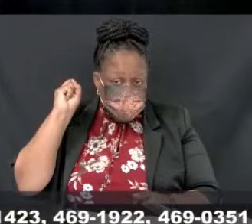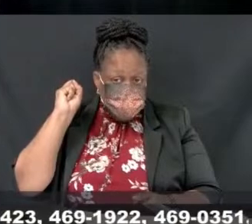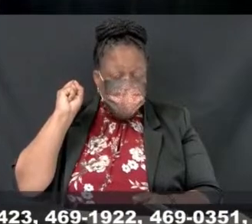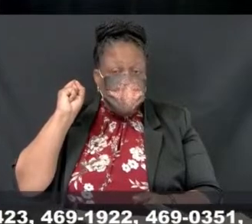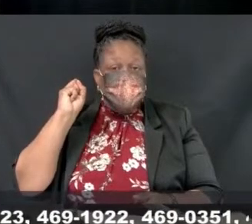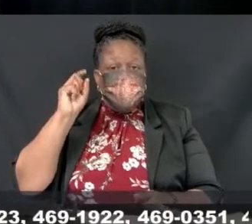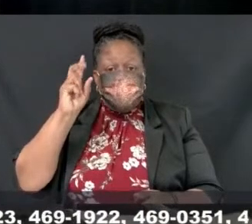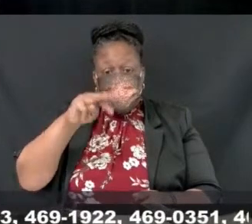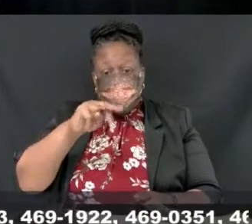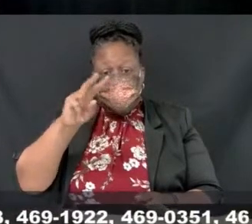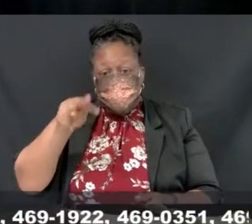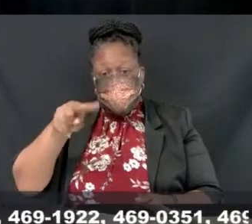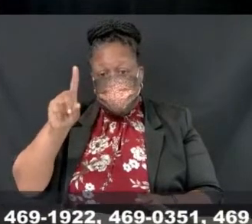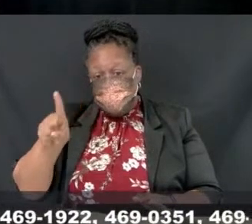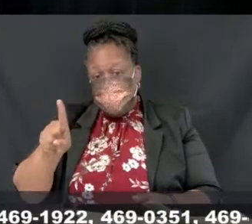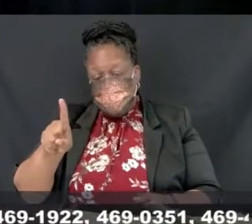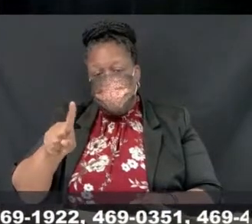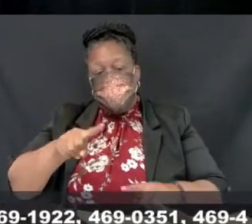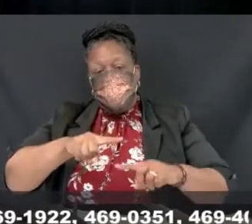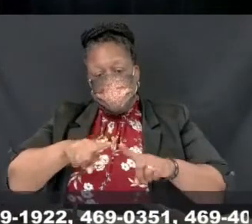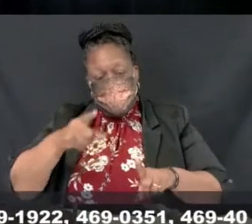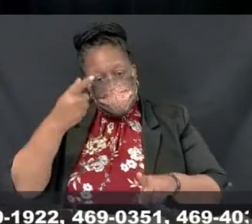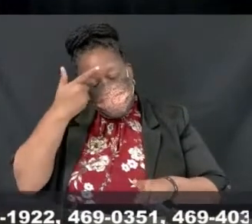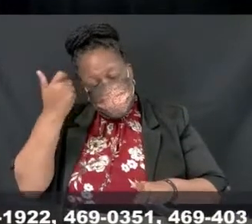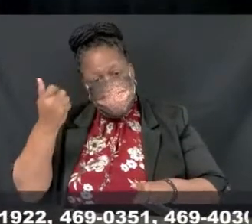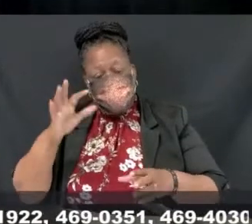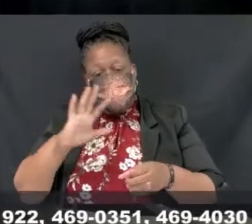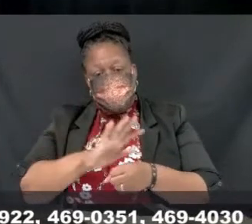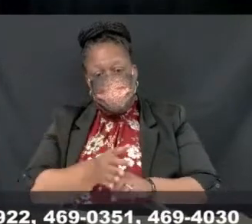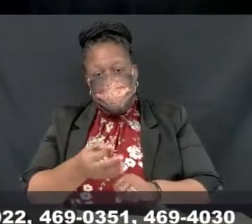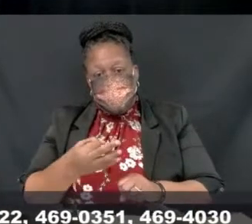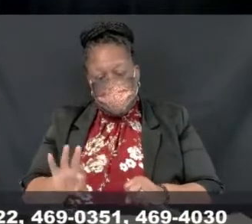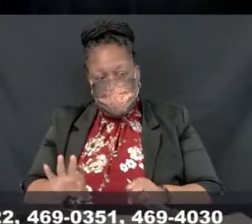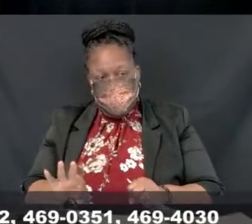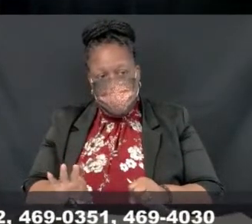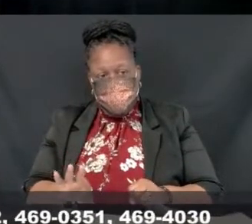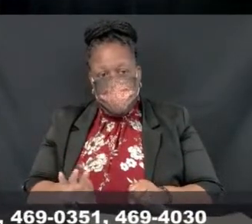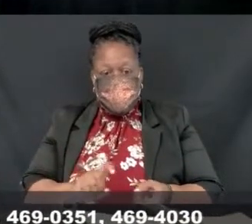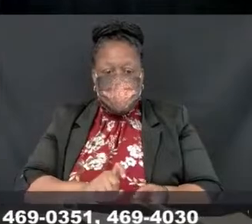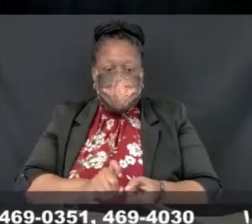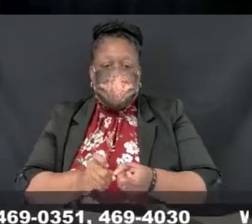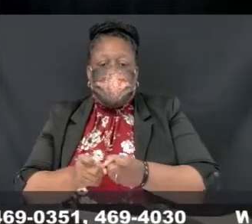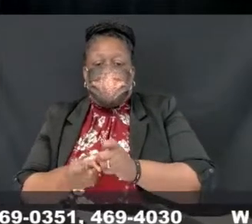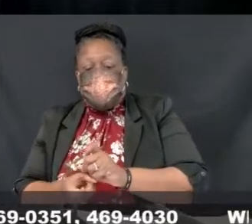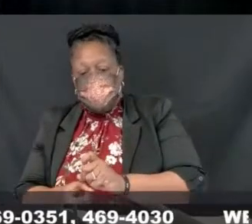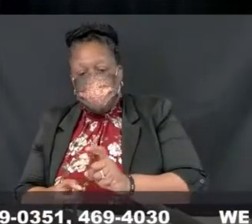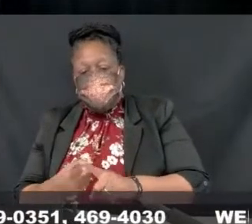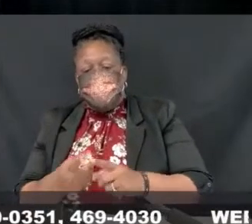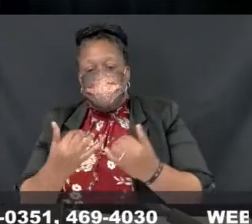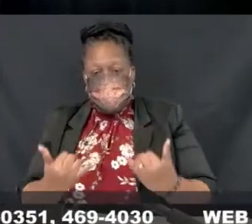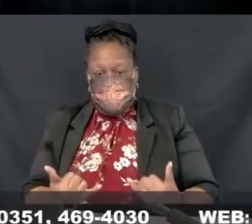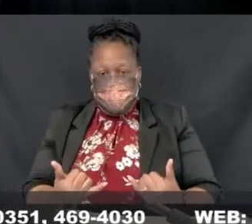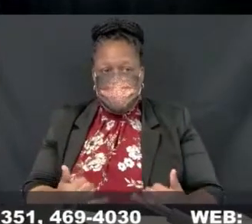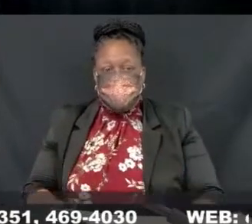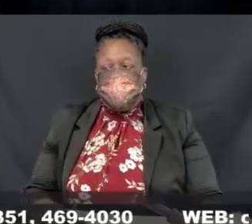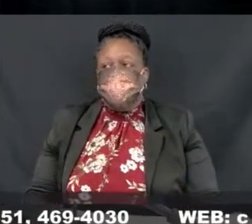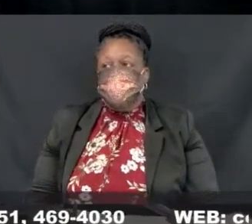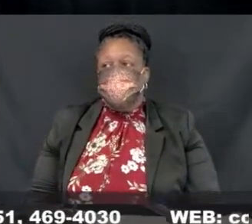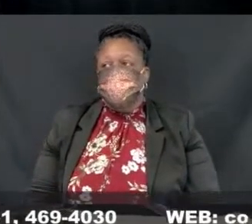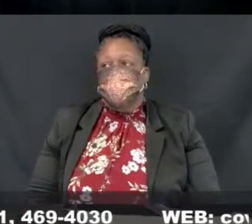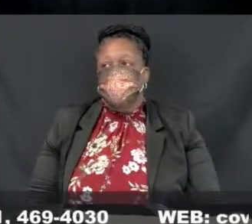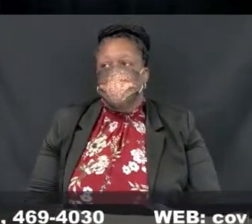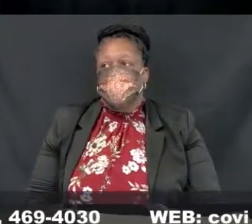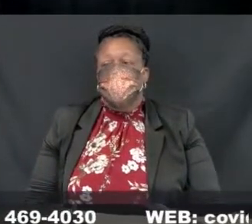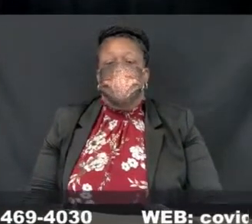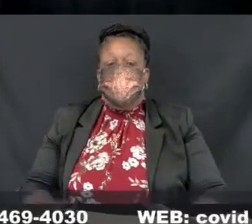COVID-19 pandemic situation, we had to postpone our activities until now. But notwithstanding this,